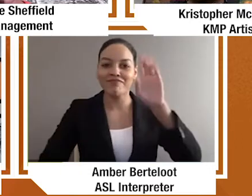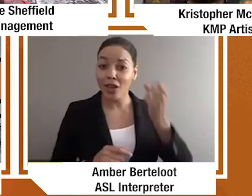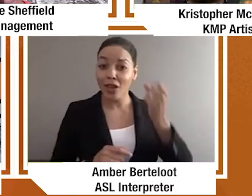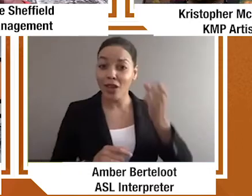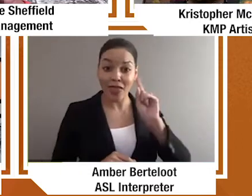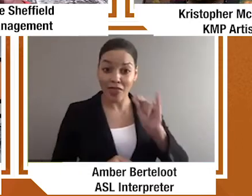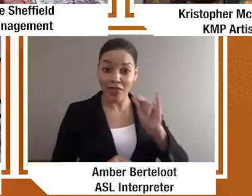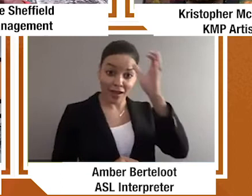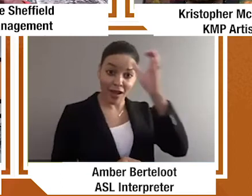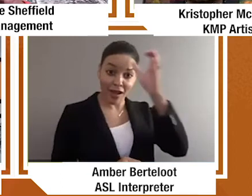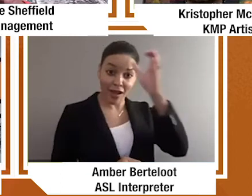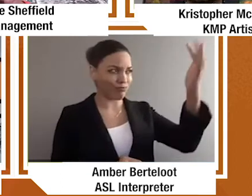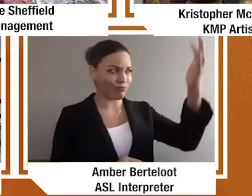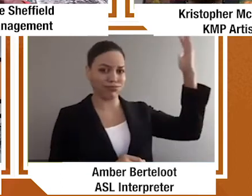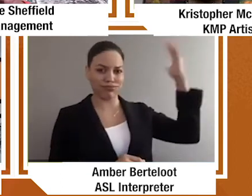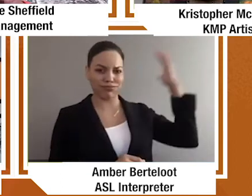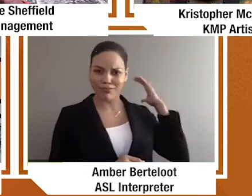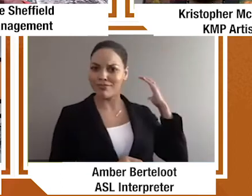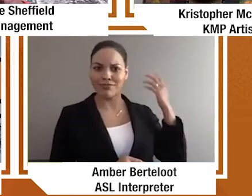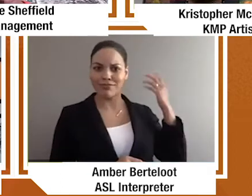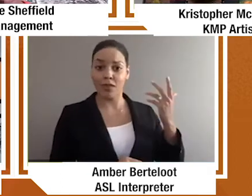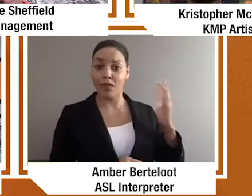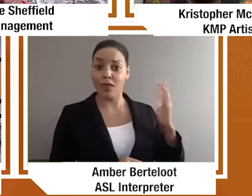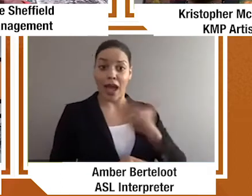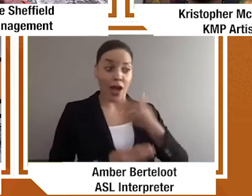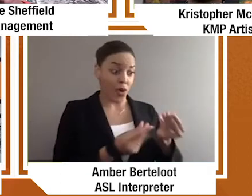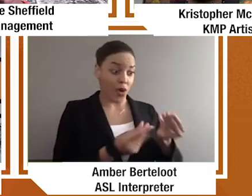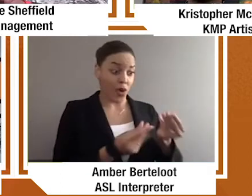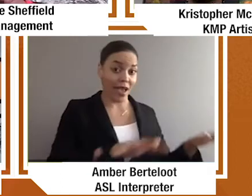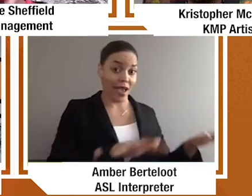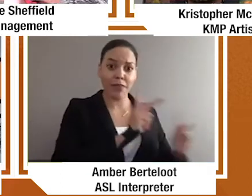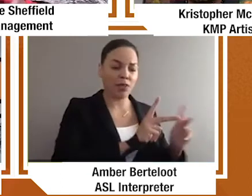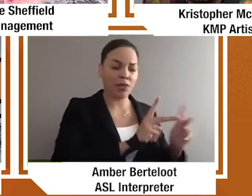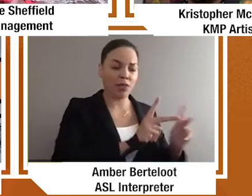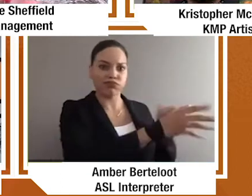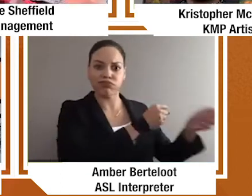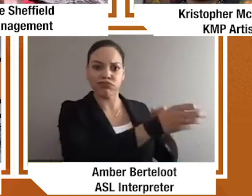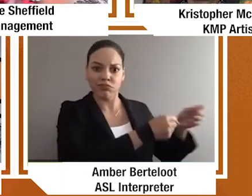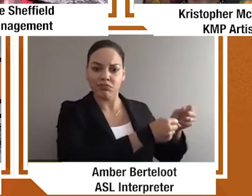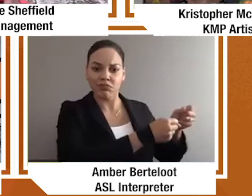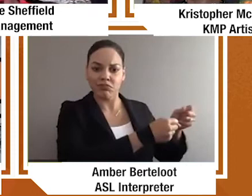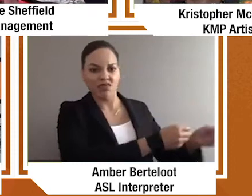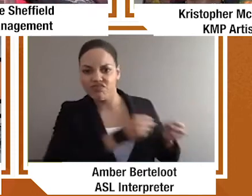land and we built, y'all know you're ready to cuss, this